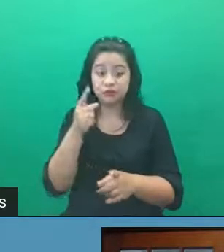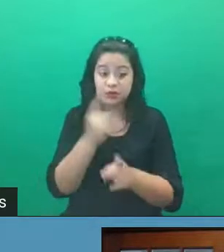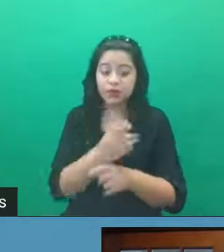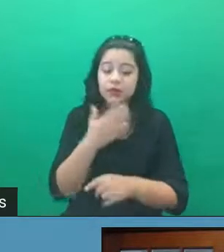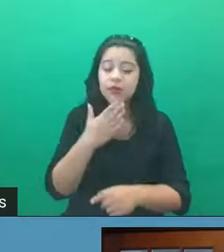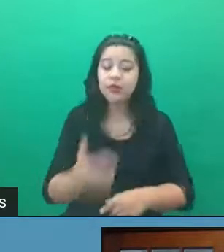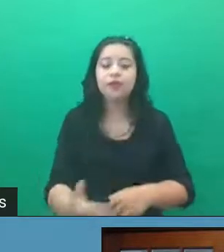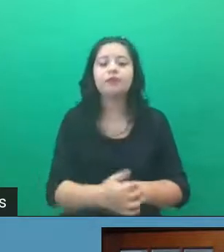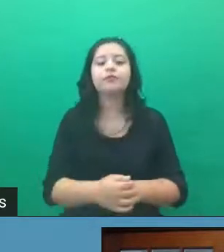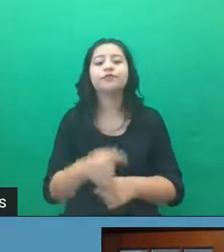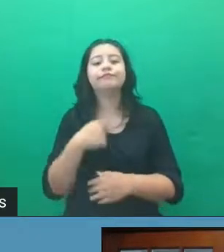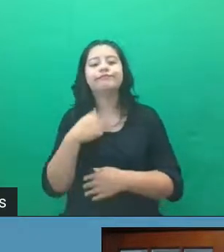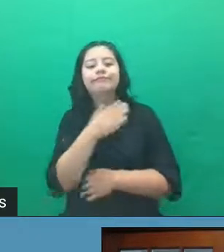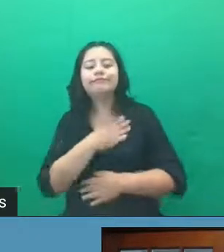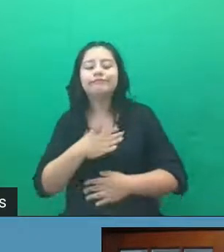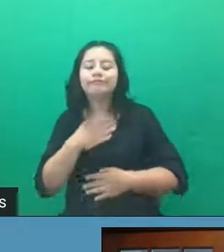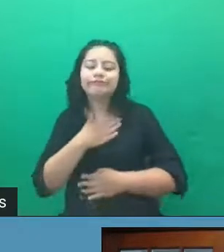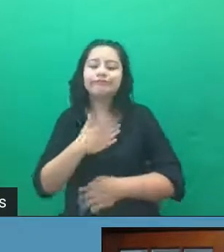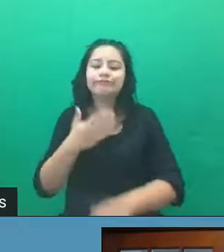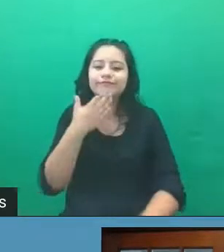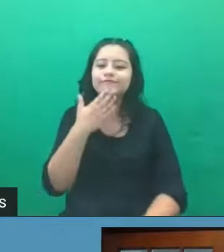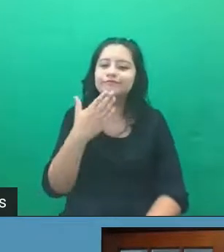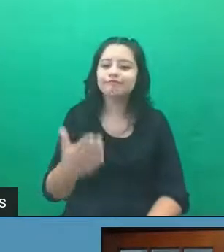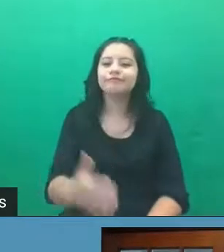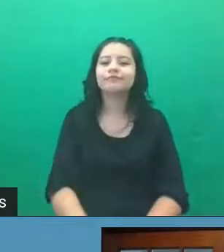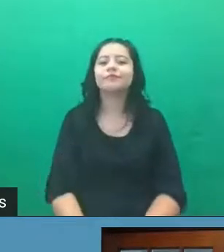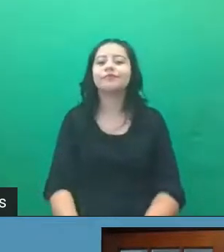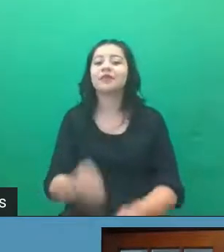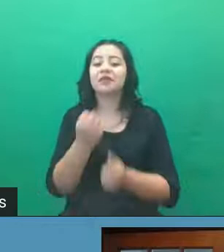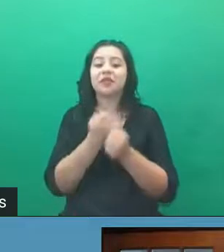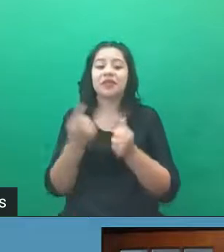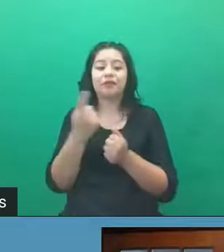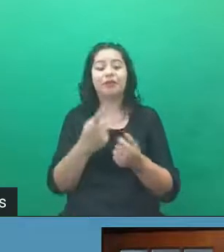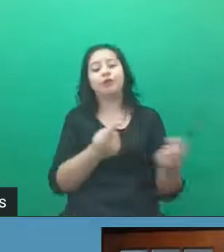you. Appreciate it, Alex, and everyone for